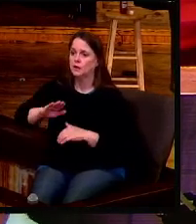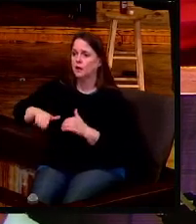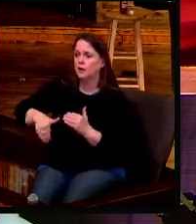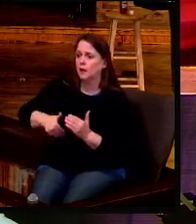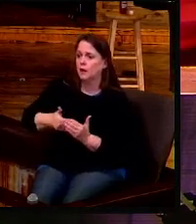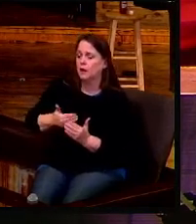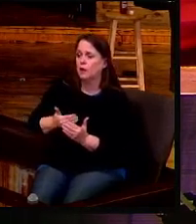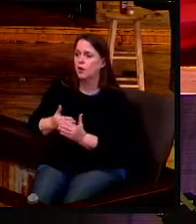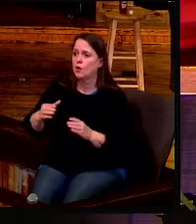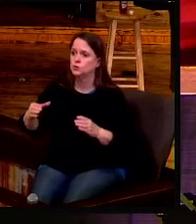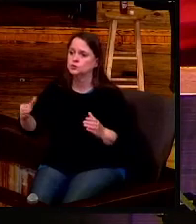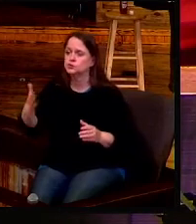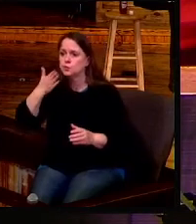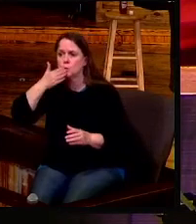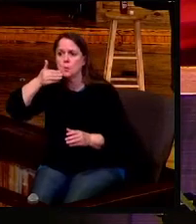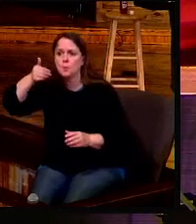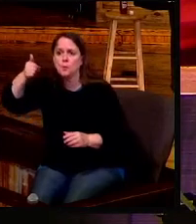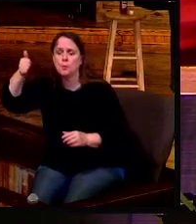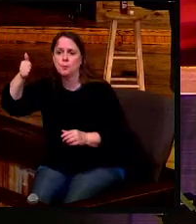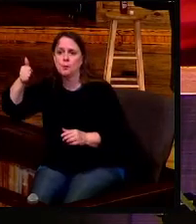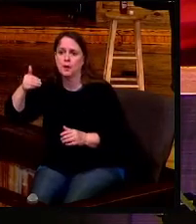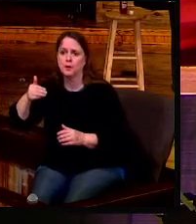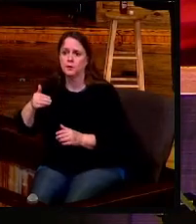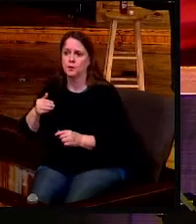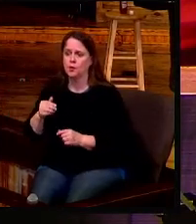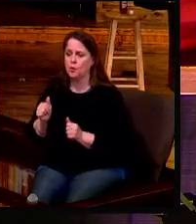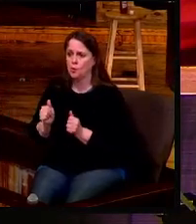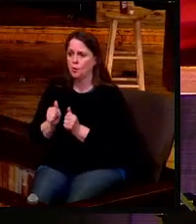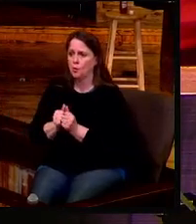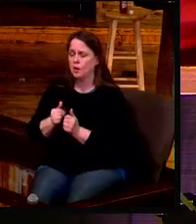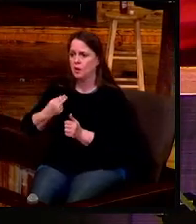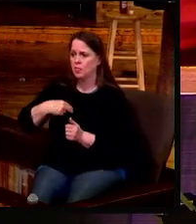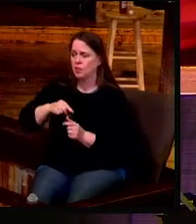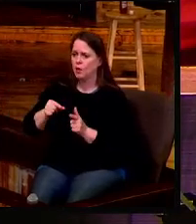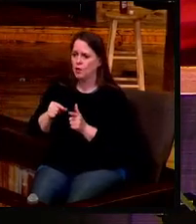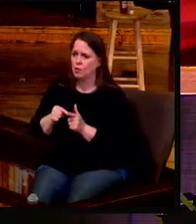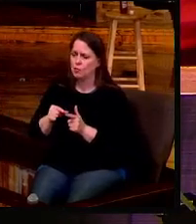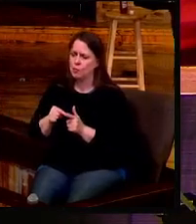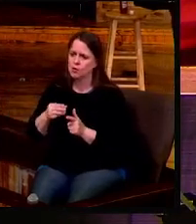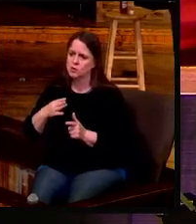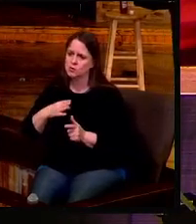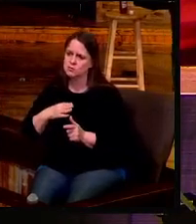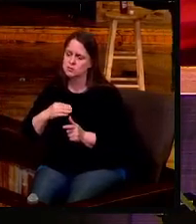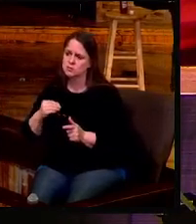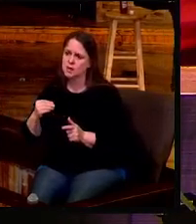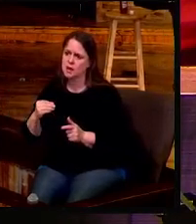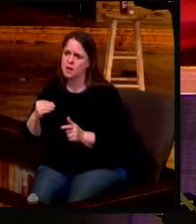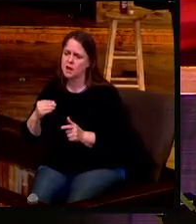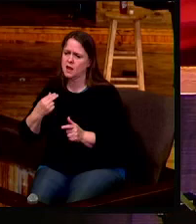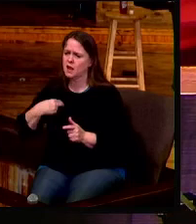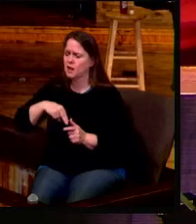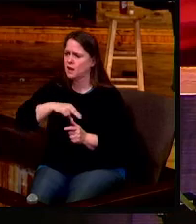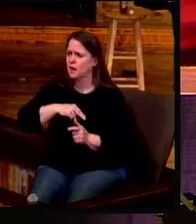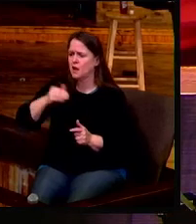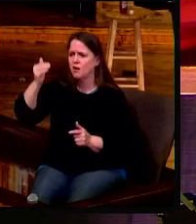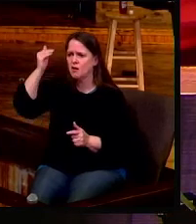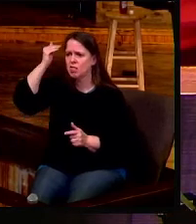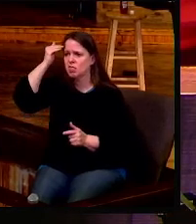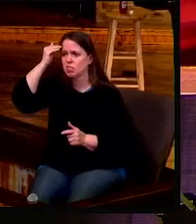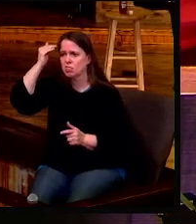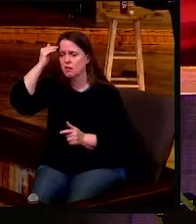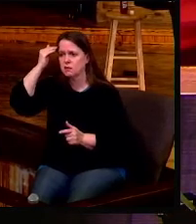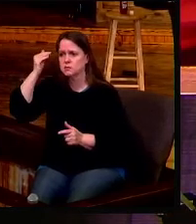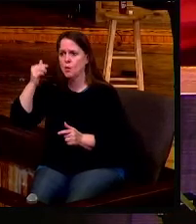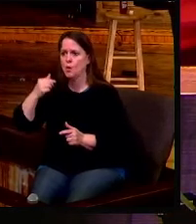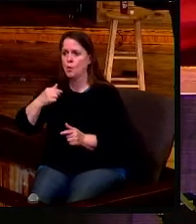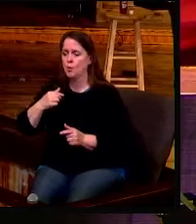We can all do better with our words and our thoughts. Because the thoughts, that they start in our heart and our mind, they come out our mouth.